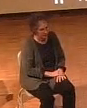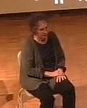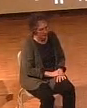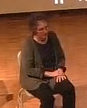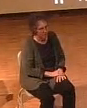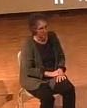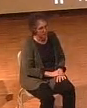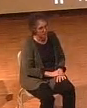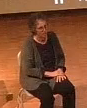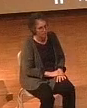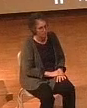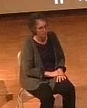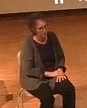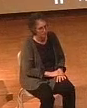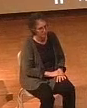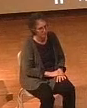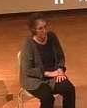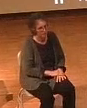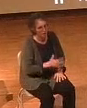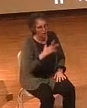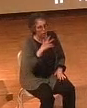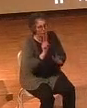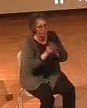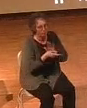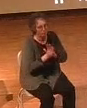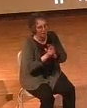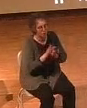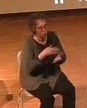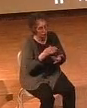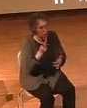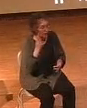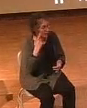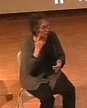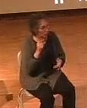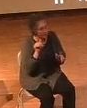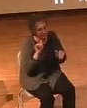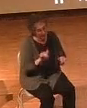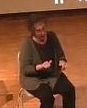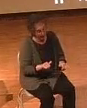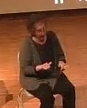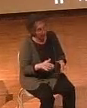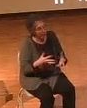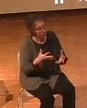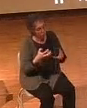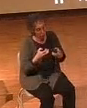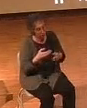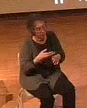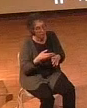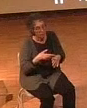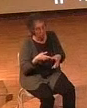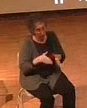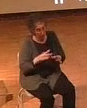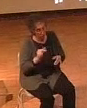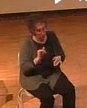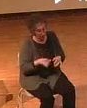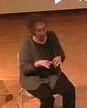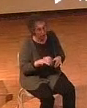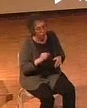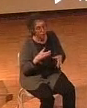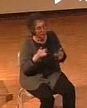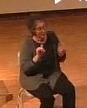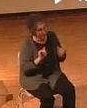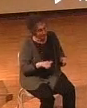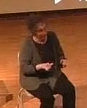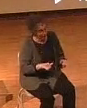Yeah, it won't do that. I'm going to let it play. It's just a 3-minute song. So if you want to hear it, you can hang out if you want to, if we're allowed to do that, you can hang